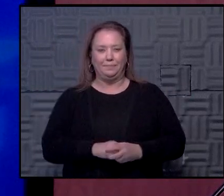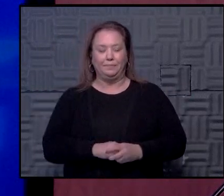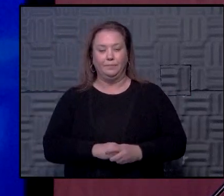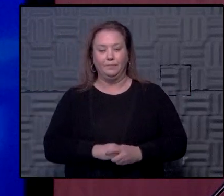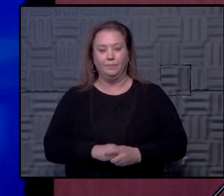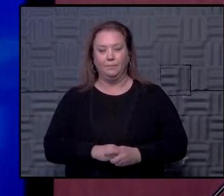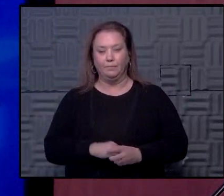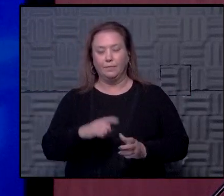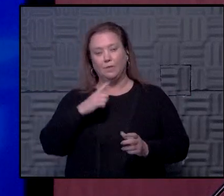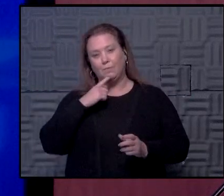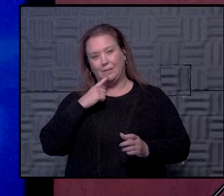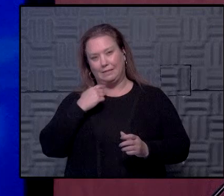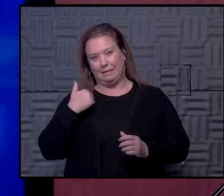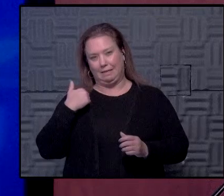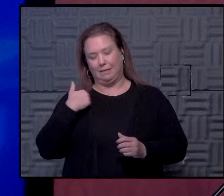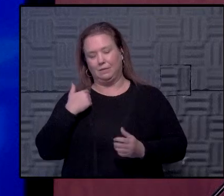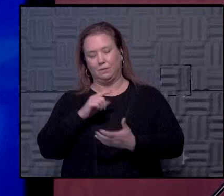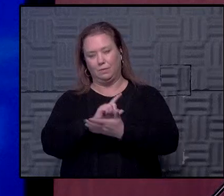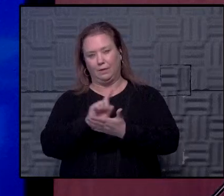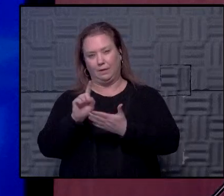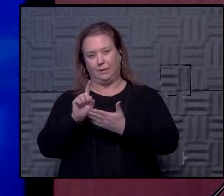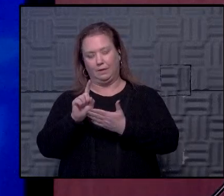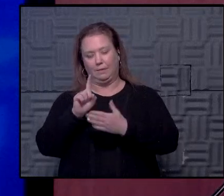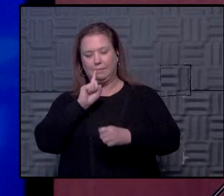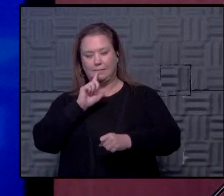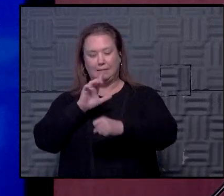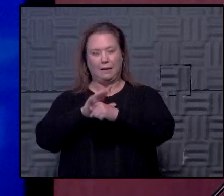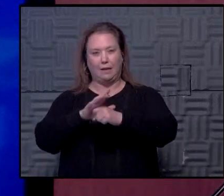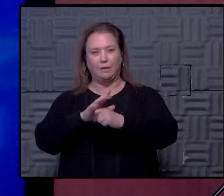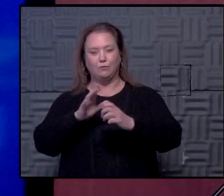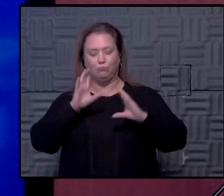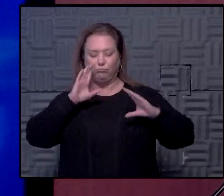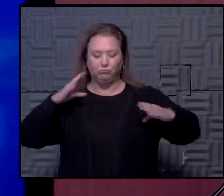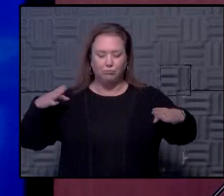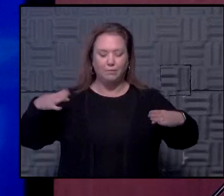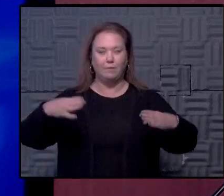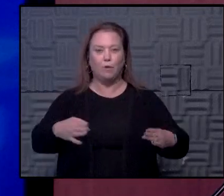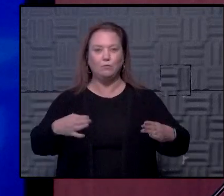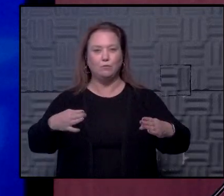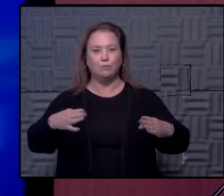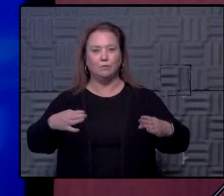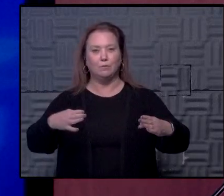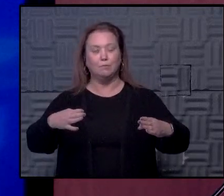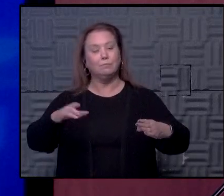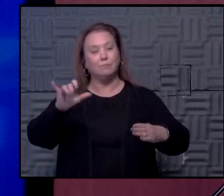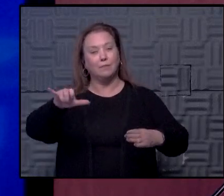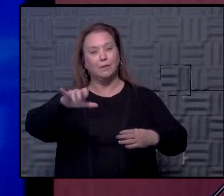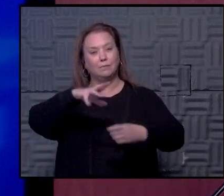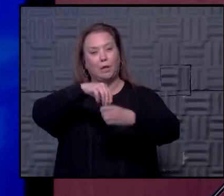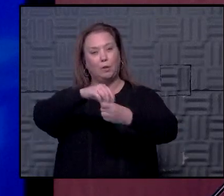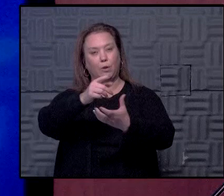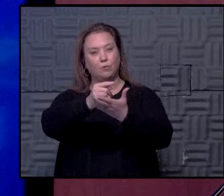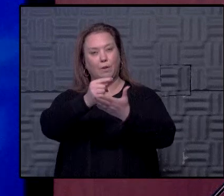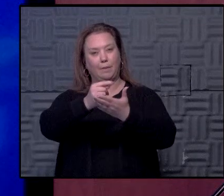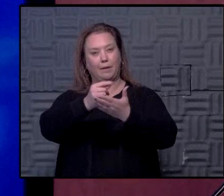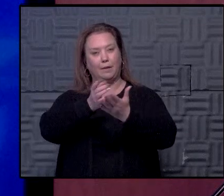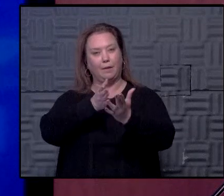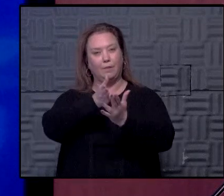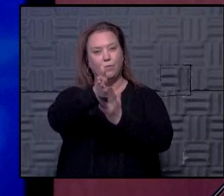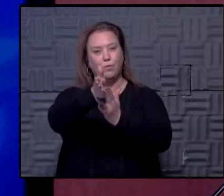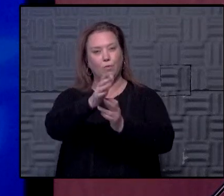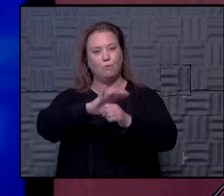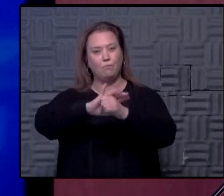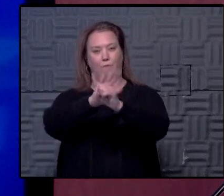We said earlier in the week that dedication and devotion are part of the treatments for getting through